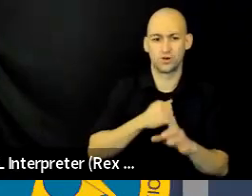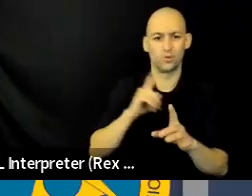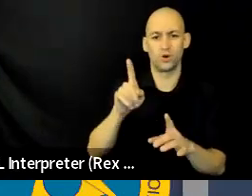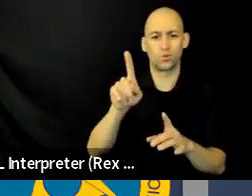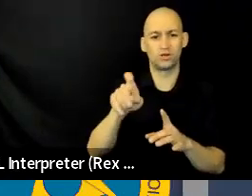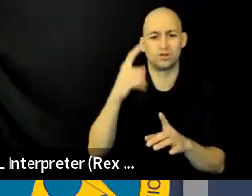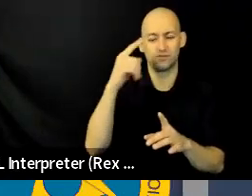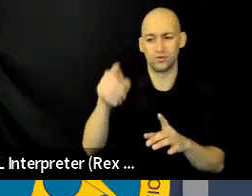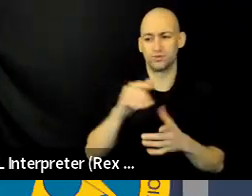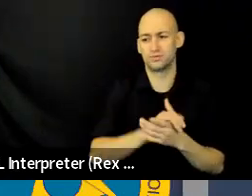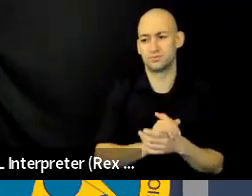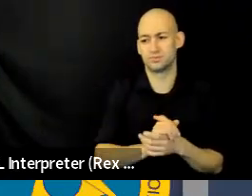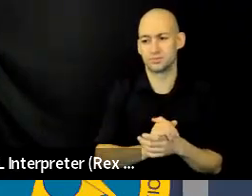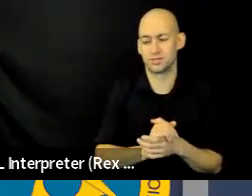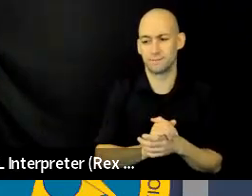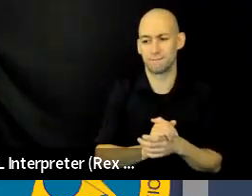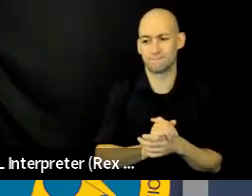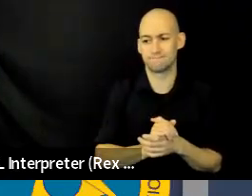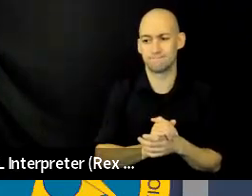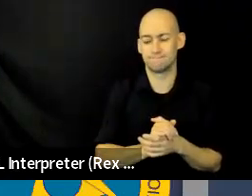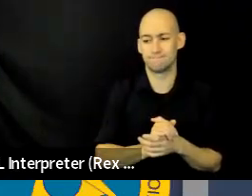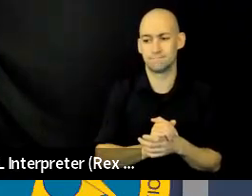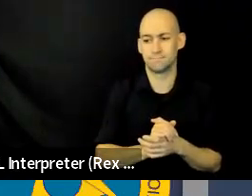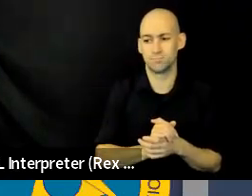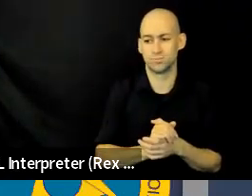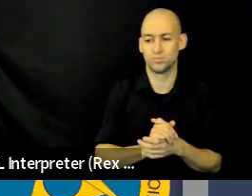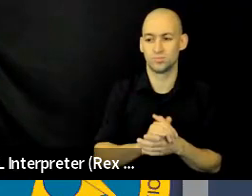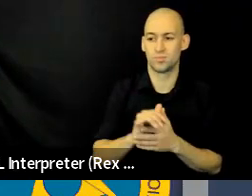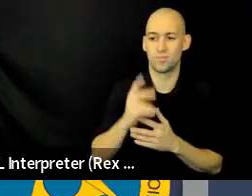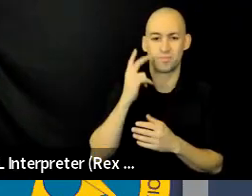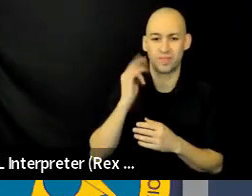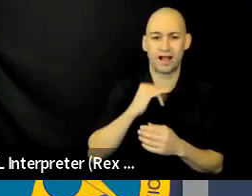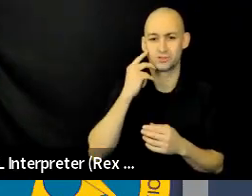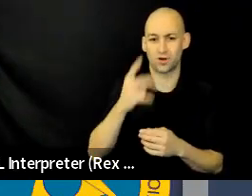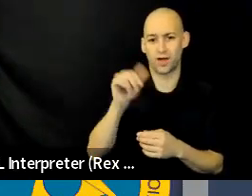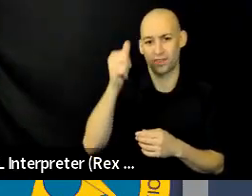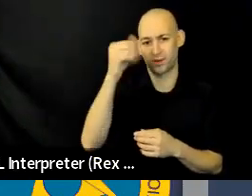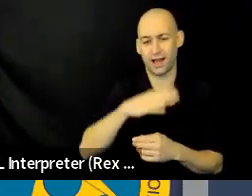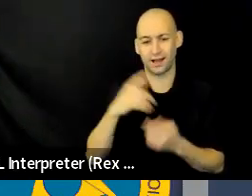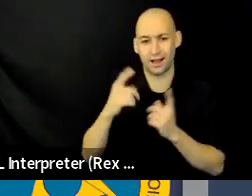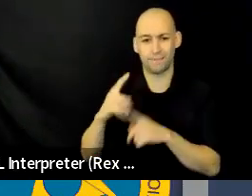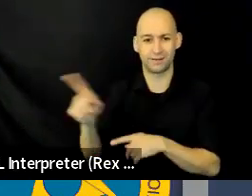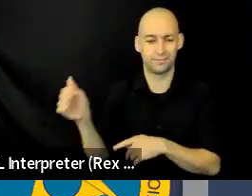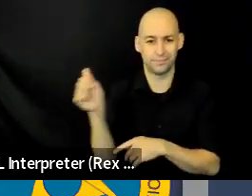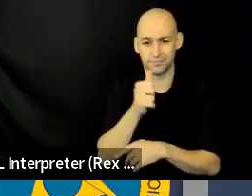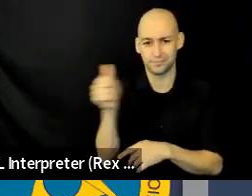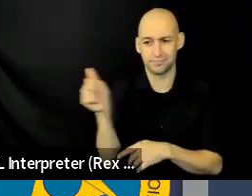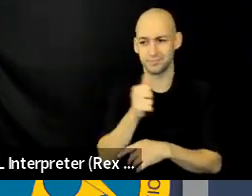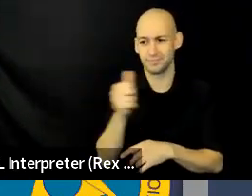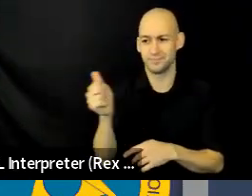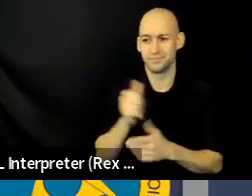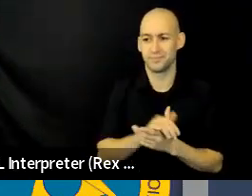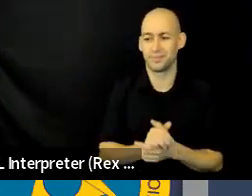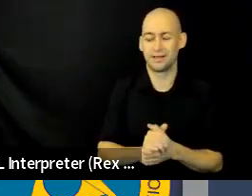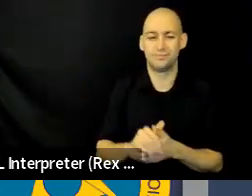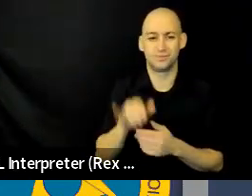I think it's for you. Yeah, I saw that guy go through this before. Thank you, Commissioner Apologies. We Grisby. make you walk back and forth. Yeah, it's a trick